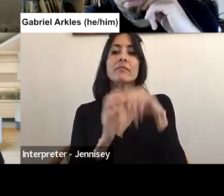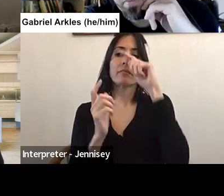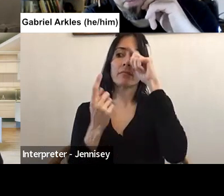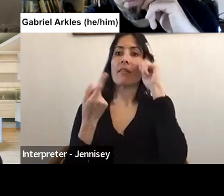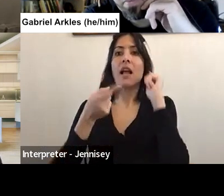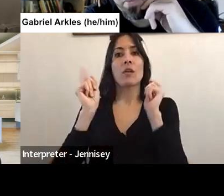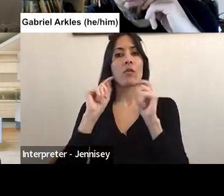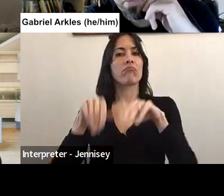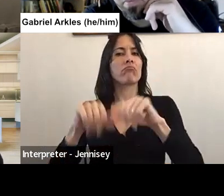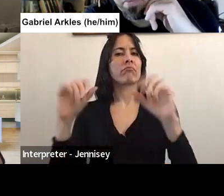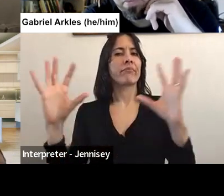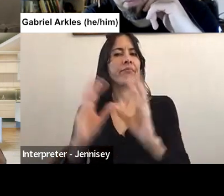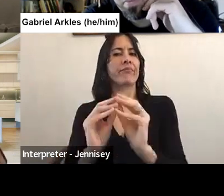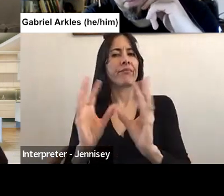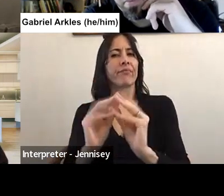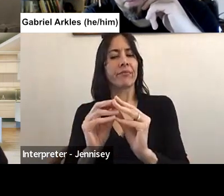called